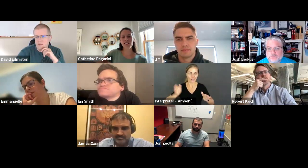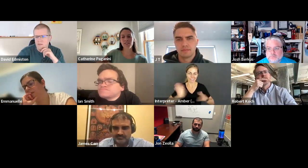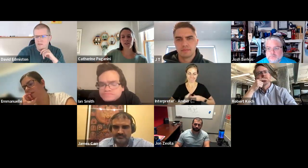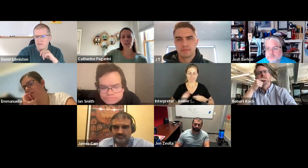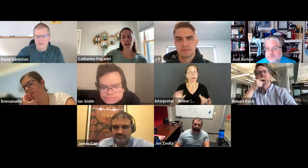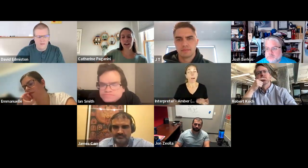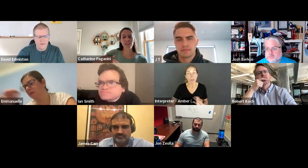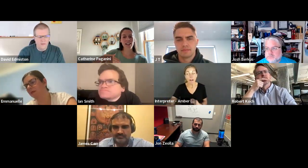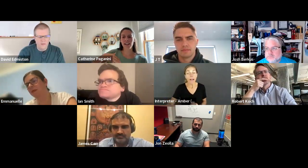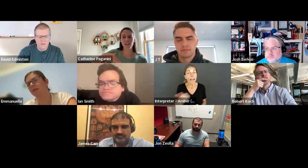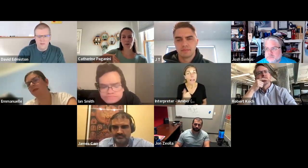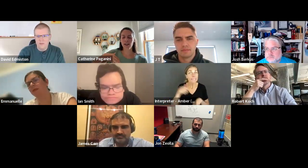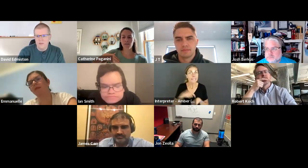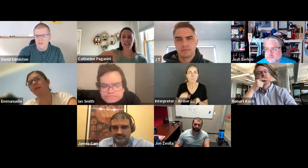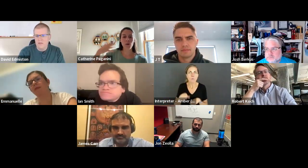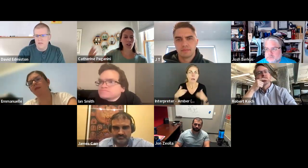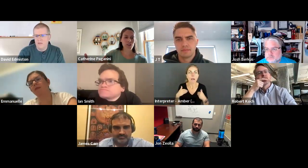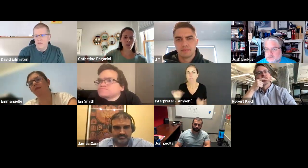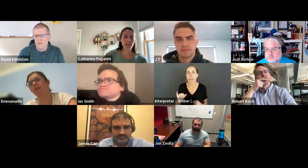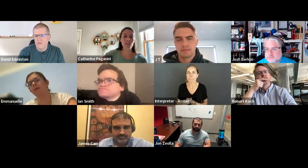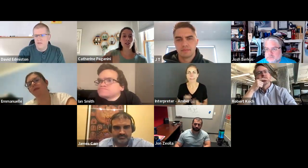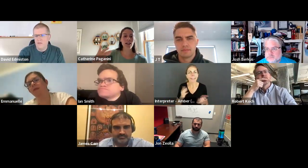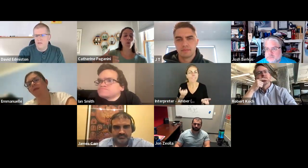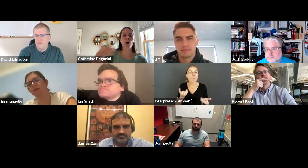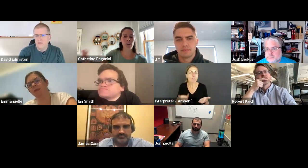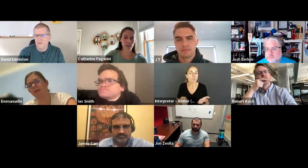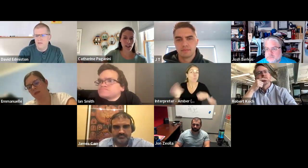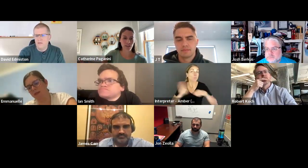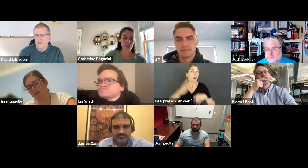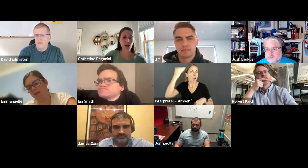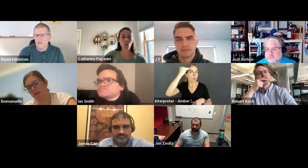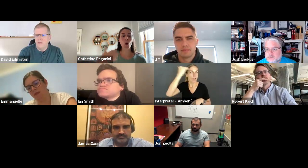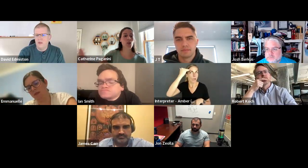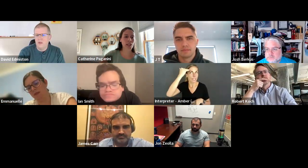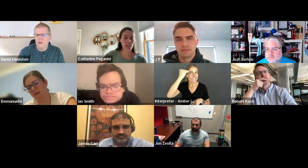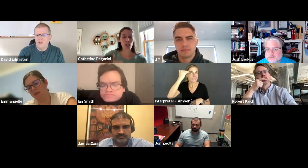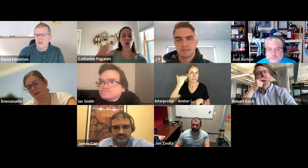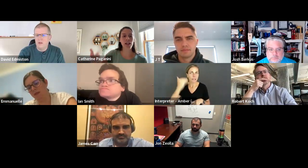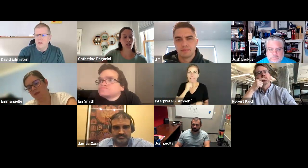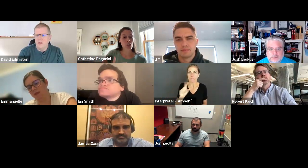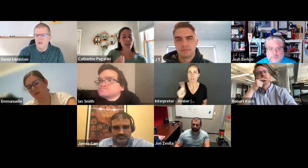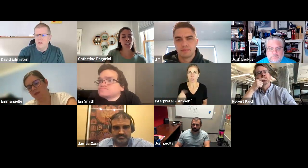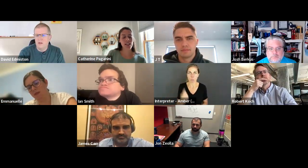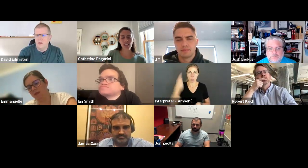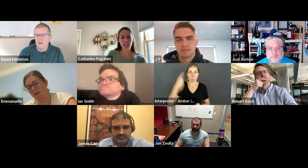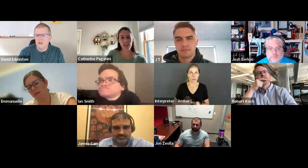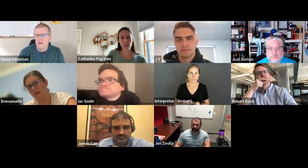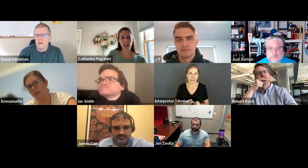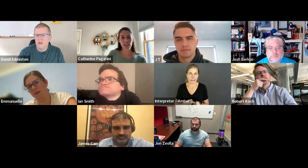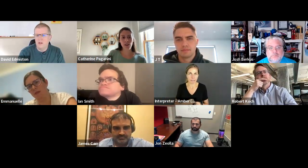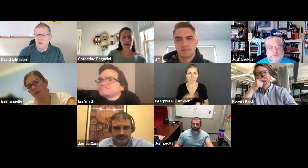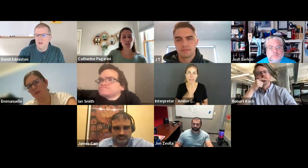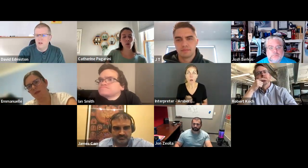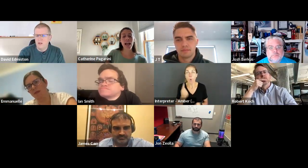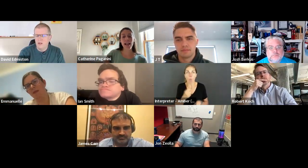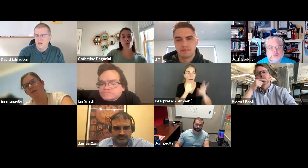whenever you have like, you want to raise awareness or something, it's not a one-off thing, right? It's not one tweet, it's not one. So I think, Ian, that's